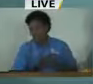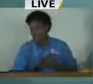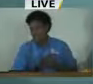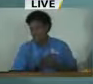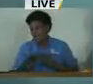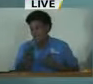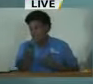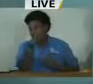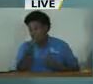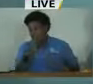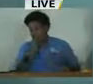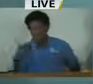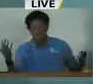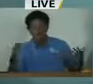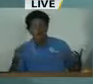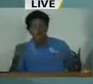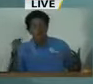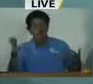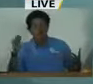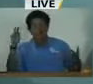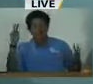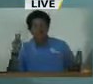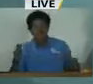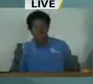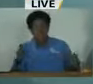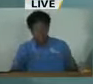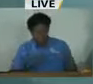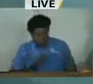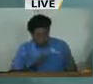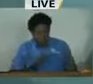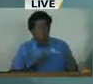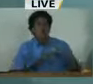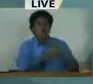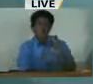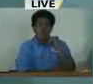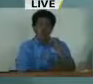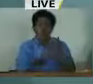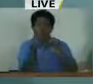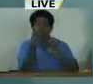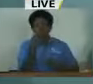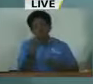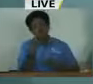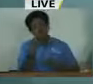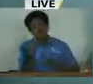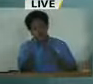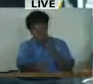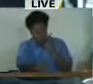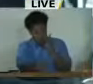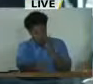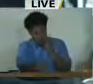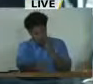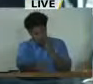are other issues of great national interest.